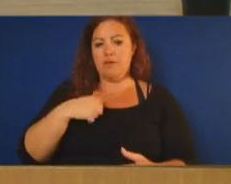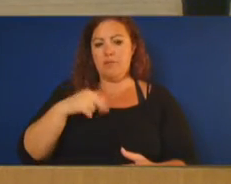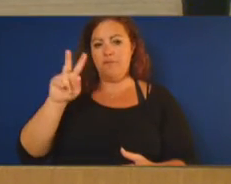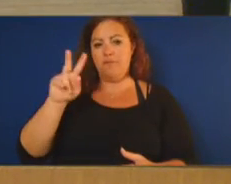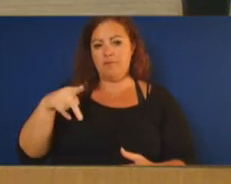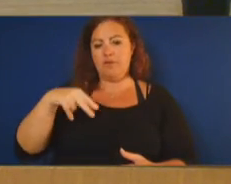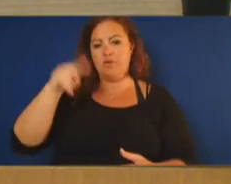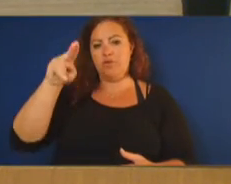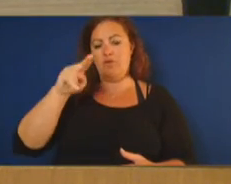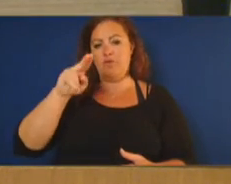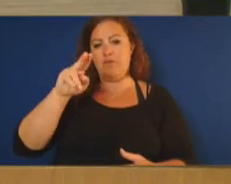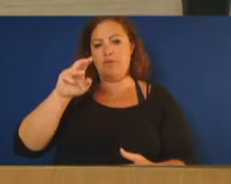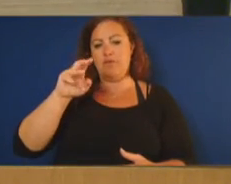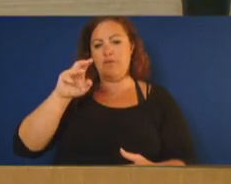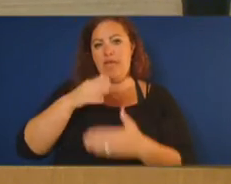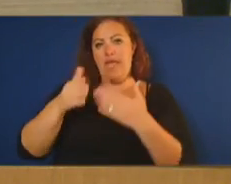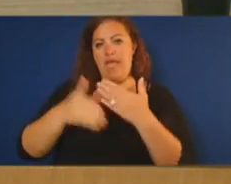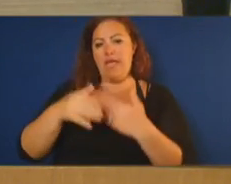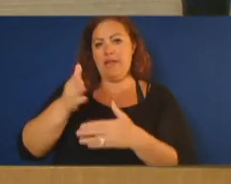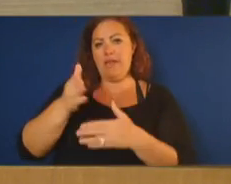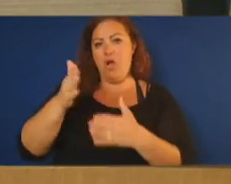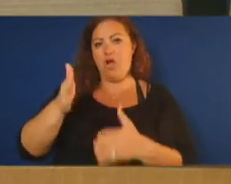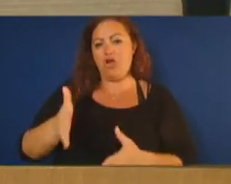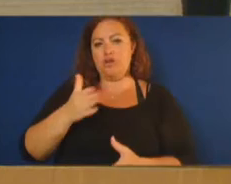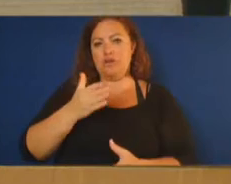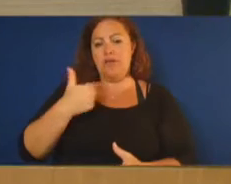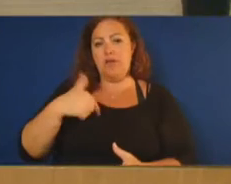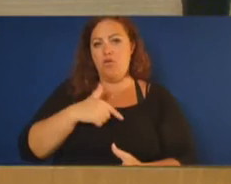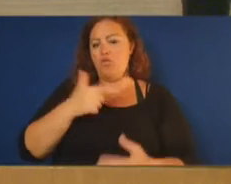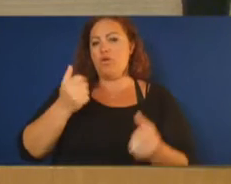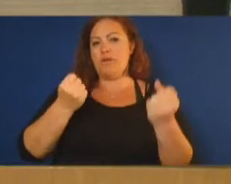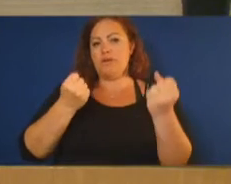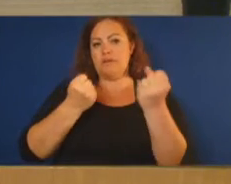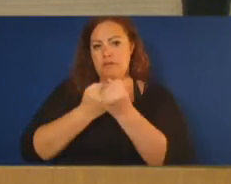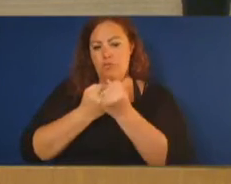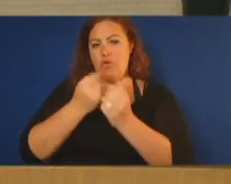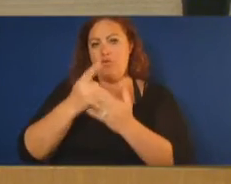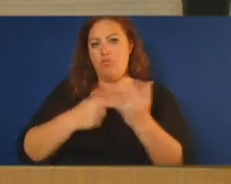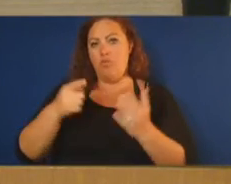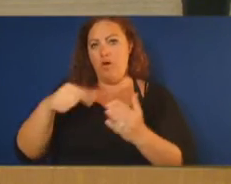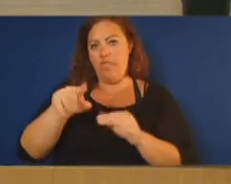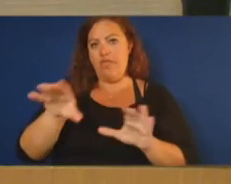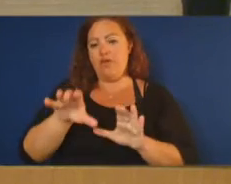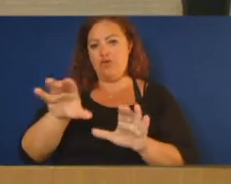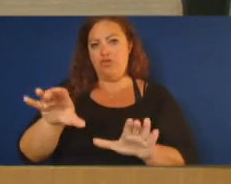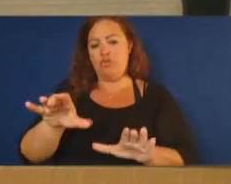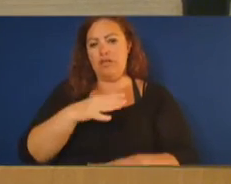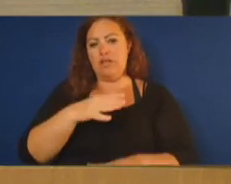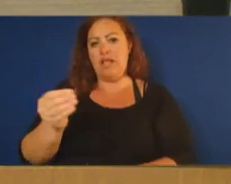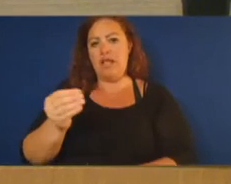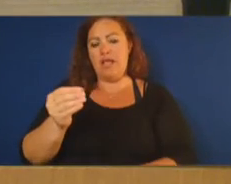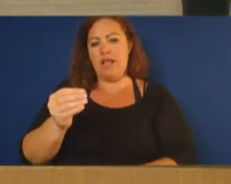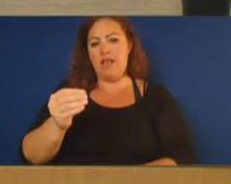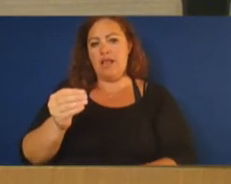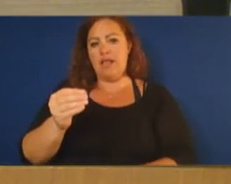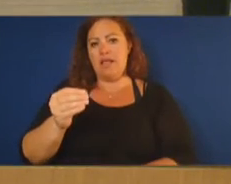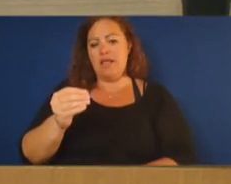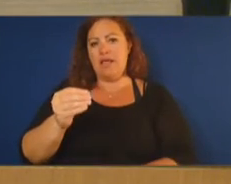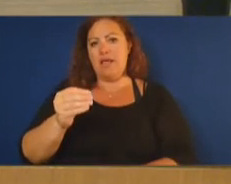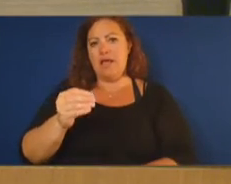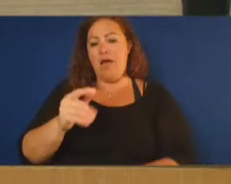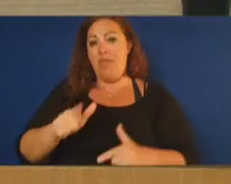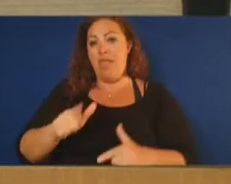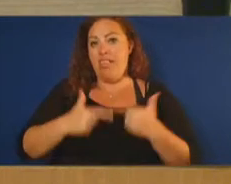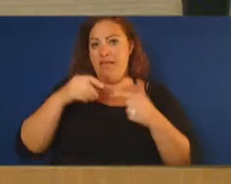End partner and we support what they're doing and I'm a livein resident